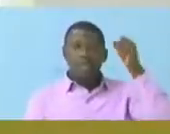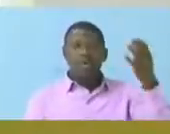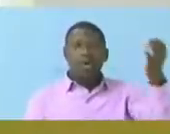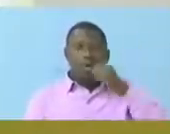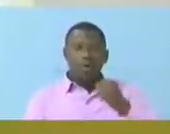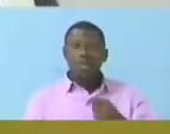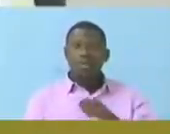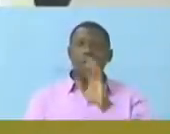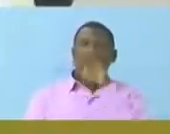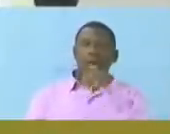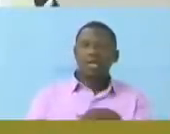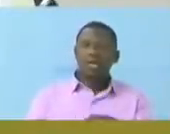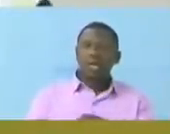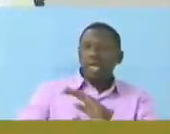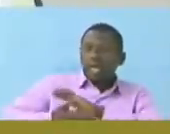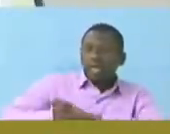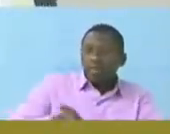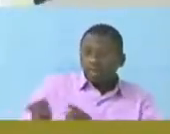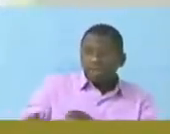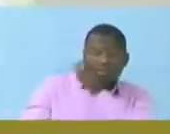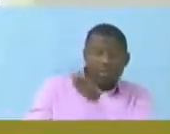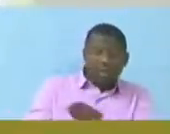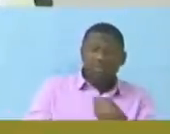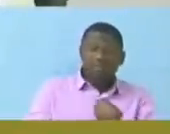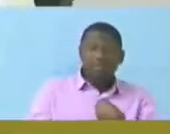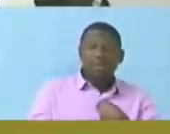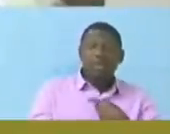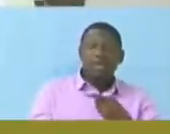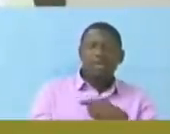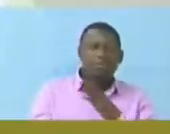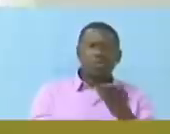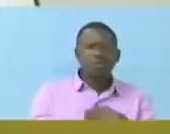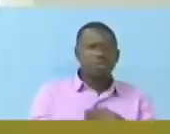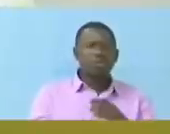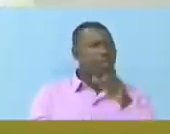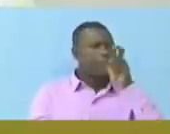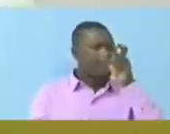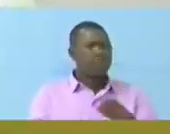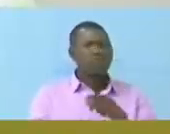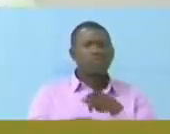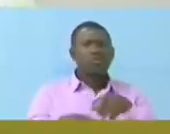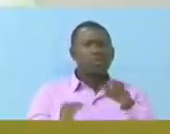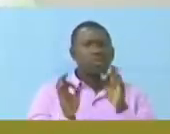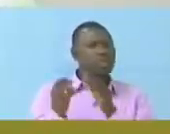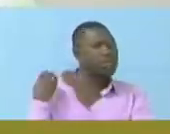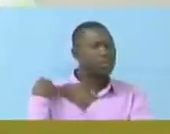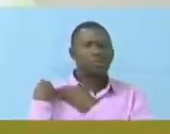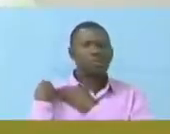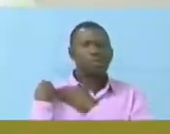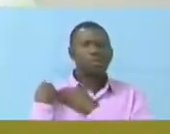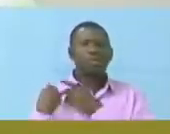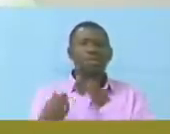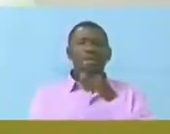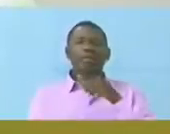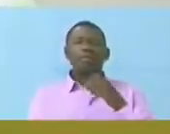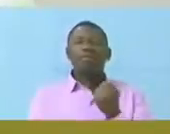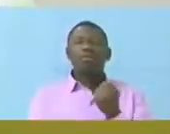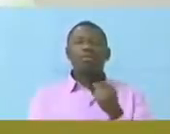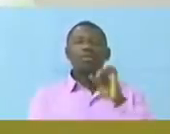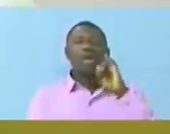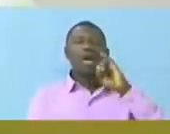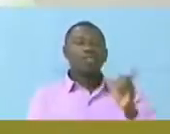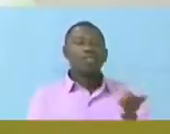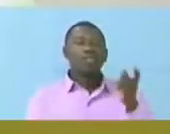not like being a taxman and you are given a cow to keep. The IGP is the